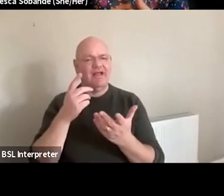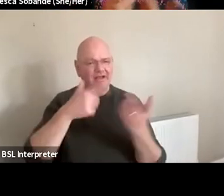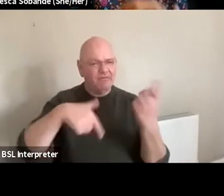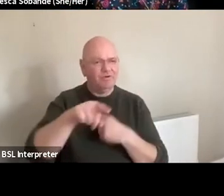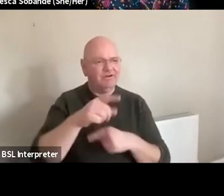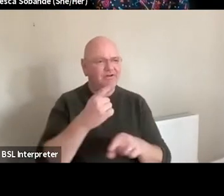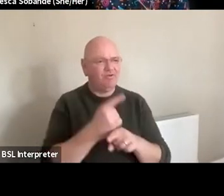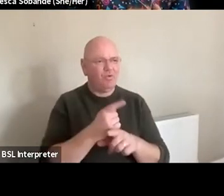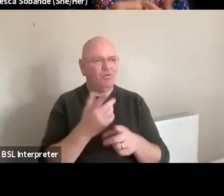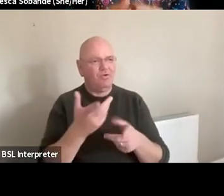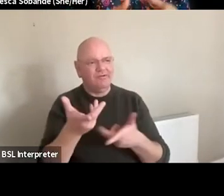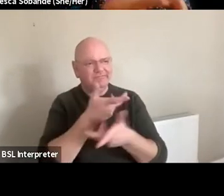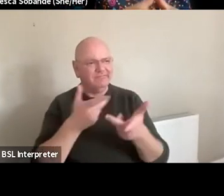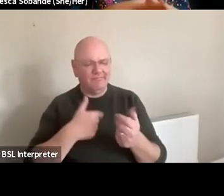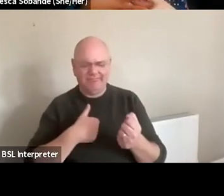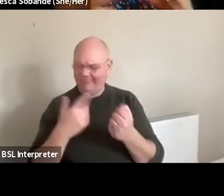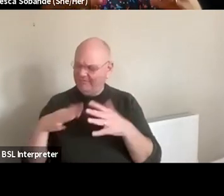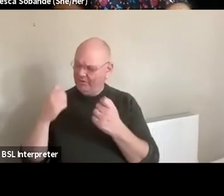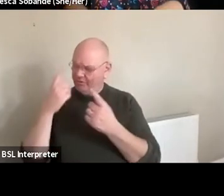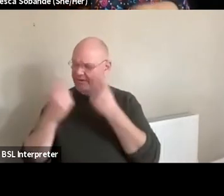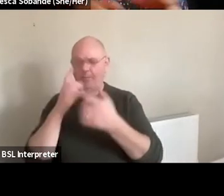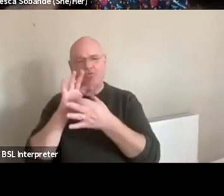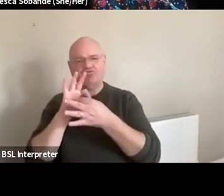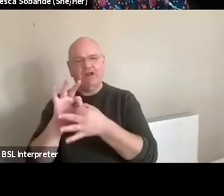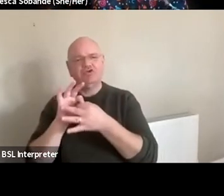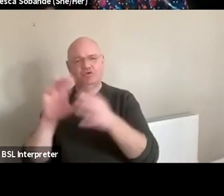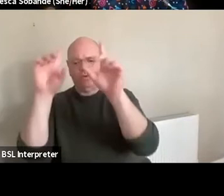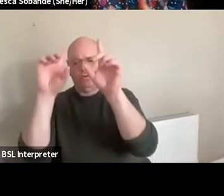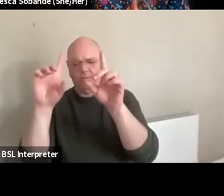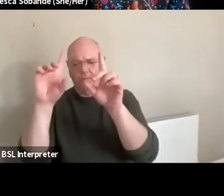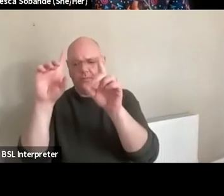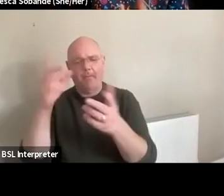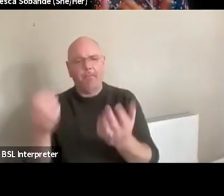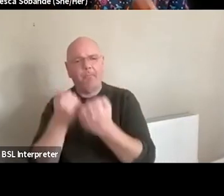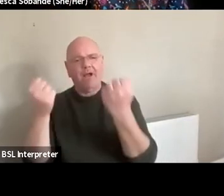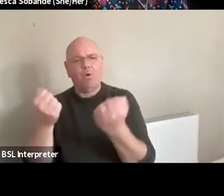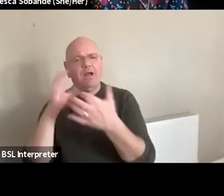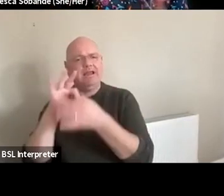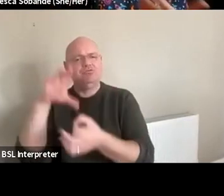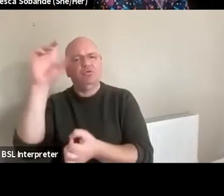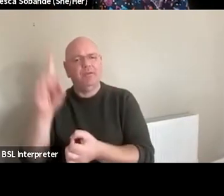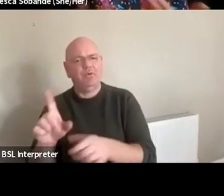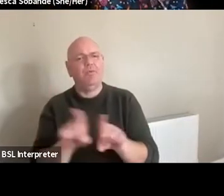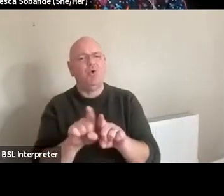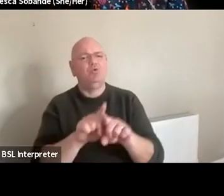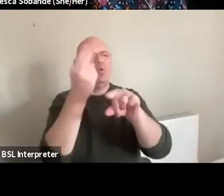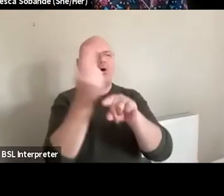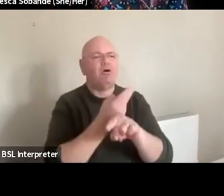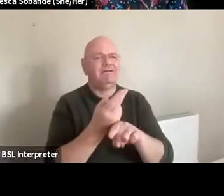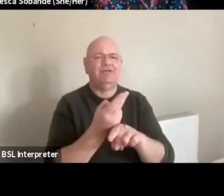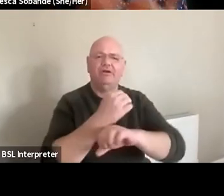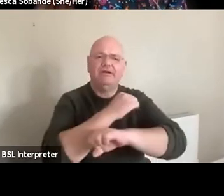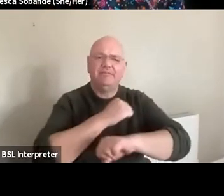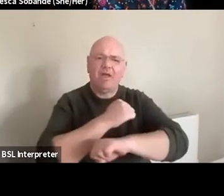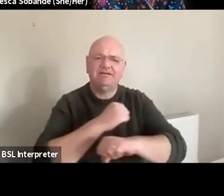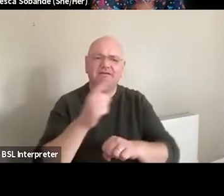think about relational power, not only in terms of people, but also places in the architecture space and what makes that space more accessible or inaccessible